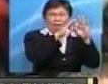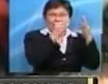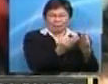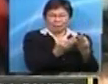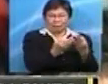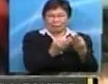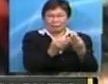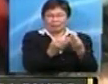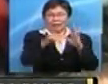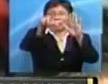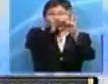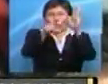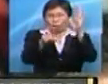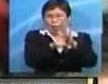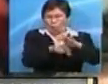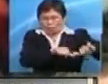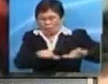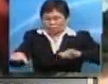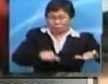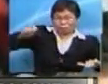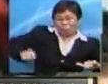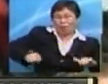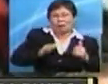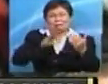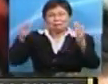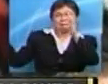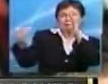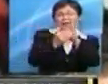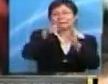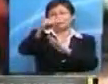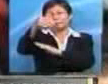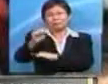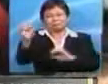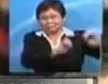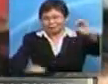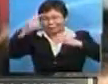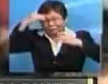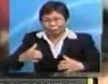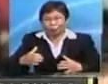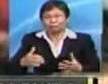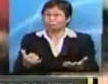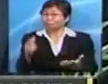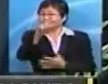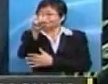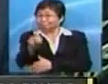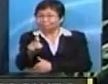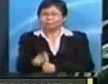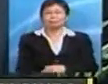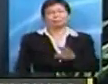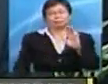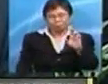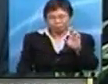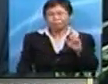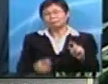legal action with the Malaysia Airlines when nothing has been confirmed yet? Thank you. Thank you. The fact